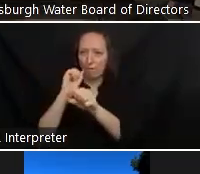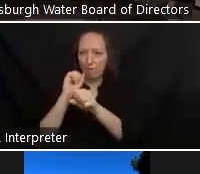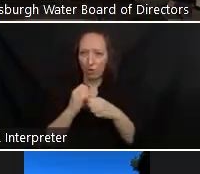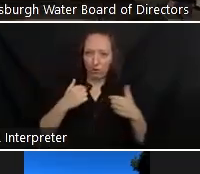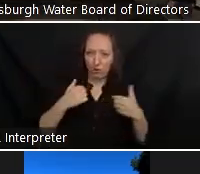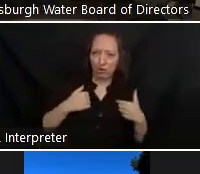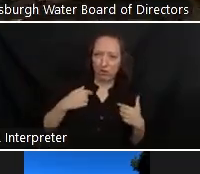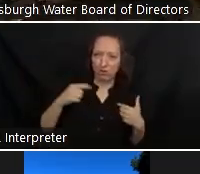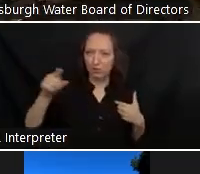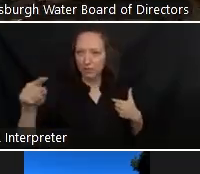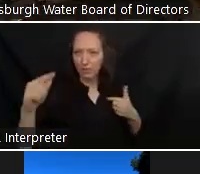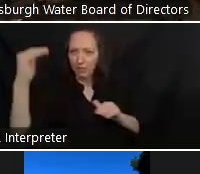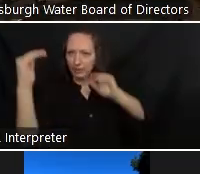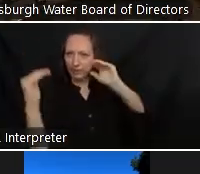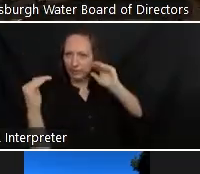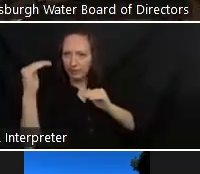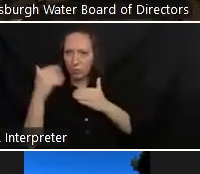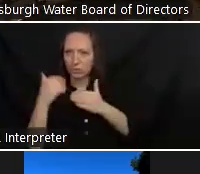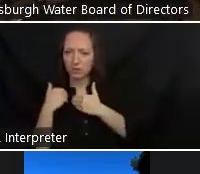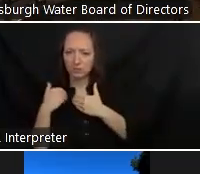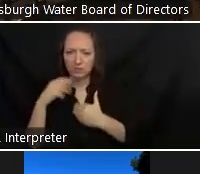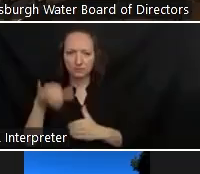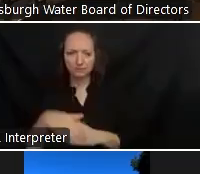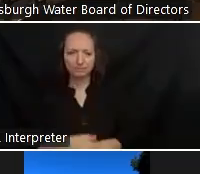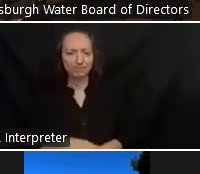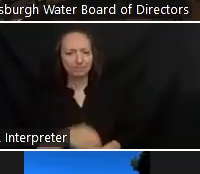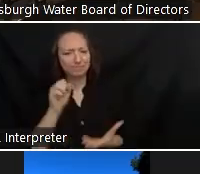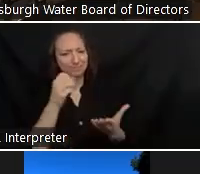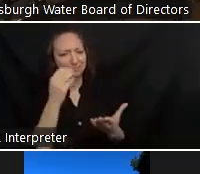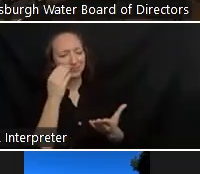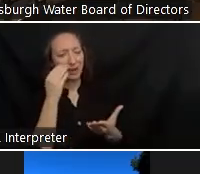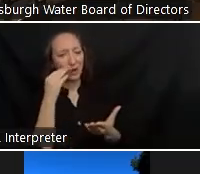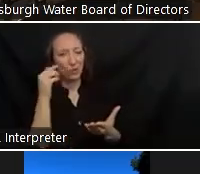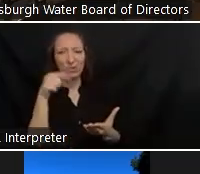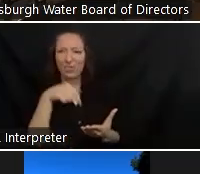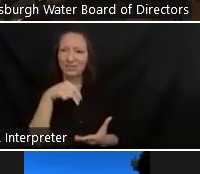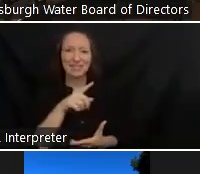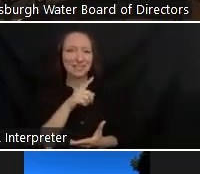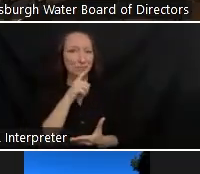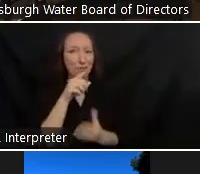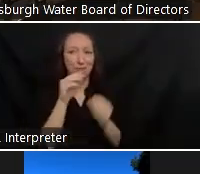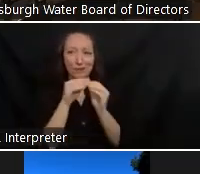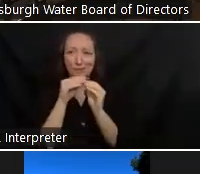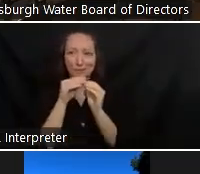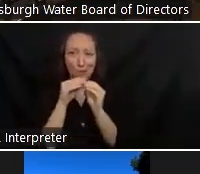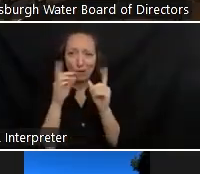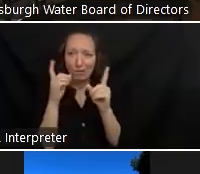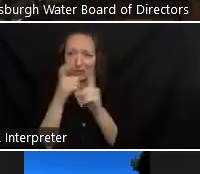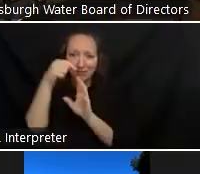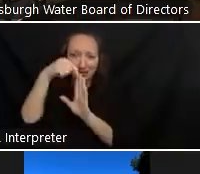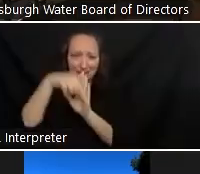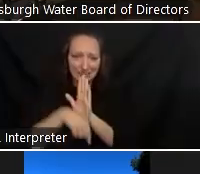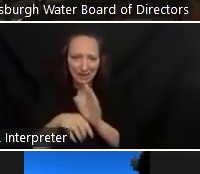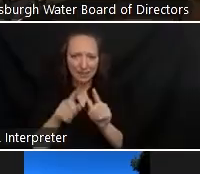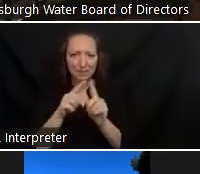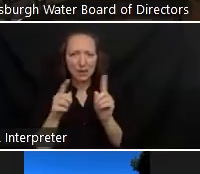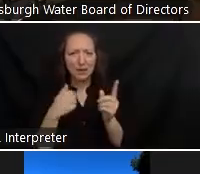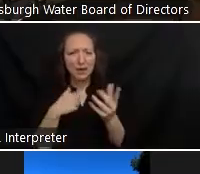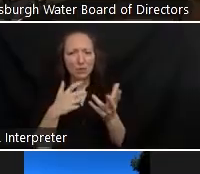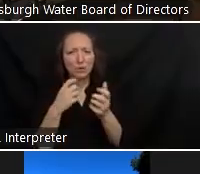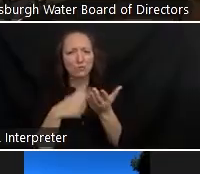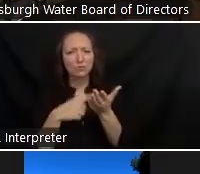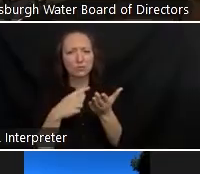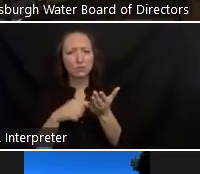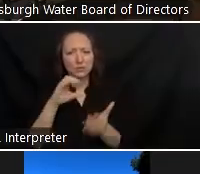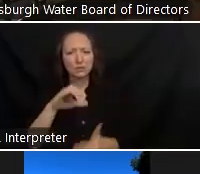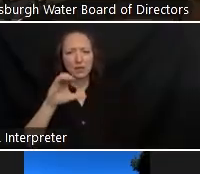Oh, thank you. Yeah, it's a little in the weeds, but following on the clearing thing, I call it mulch